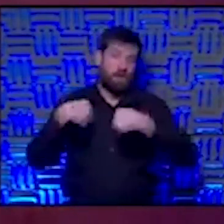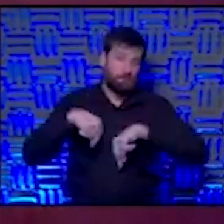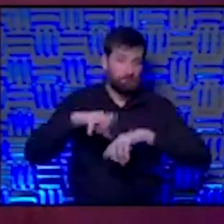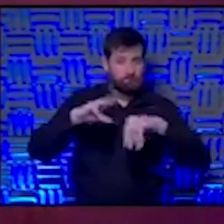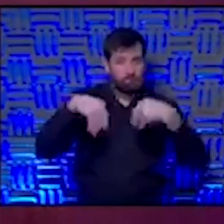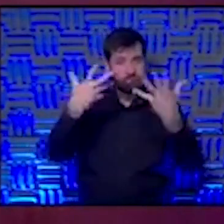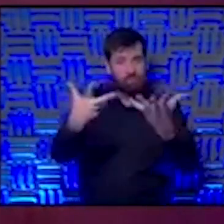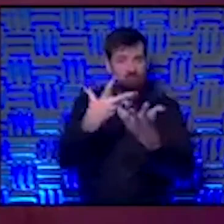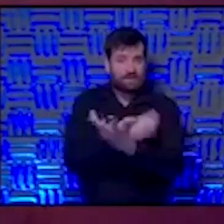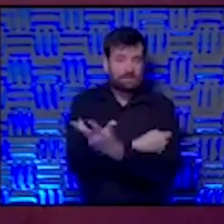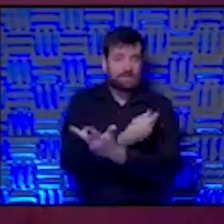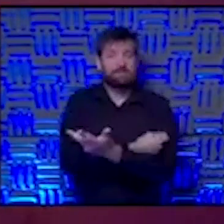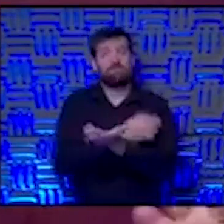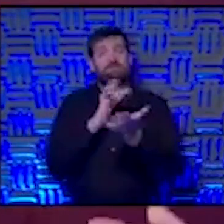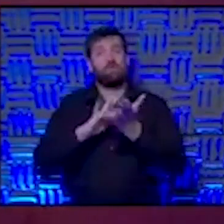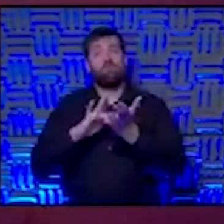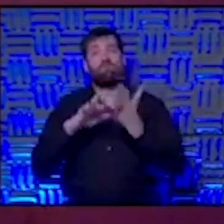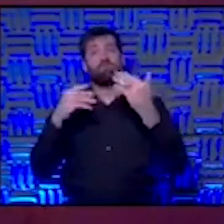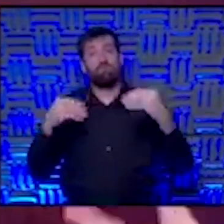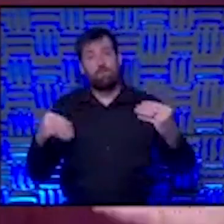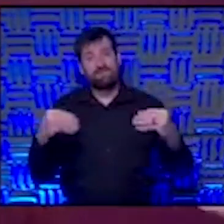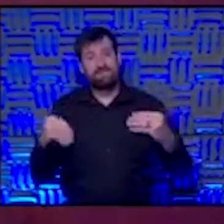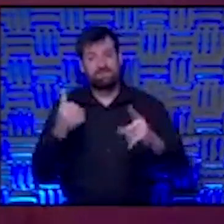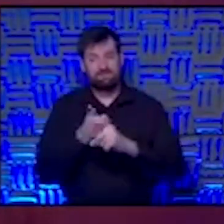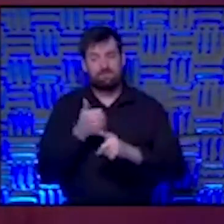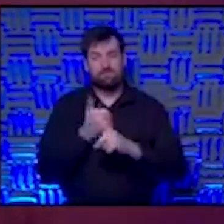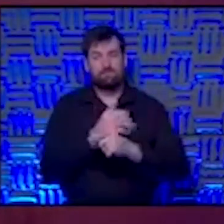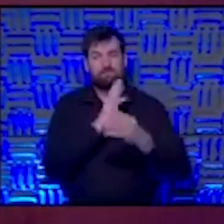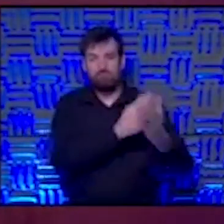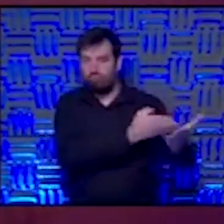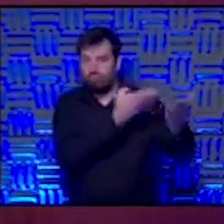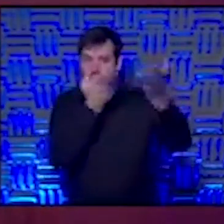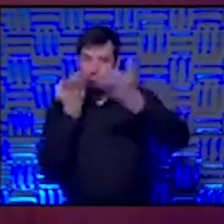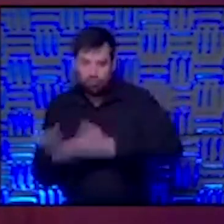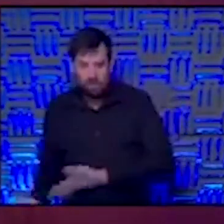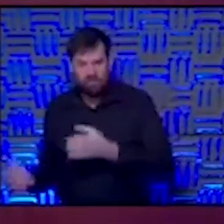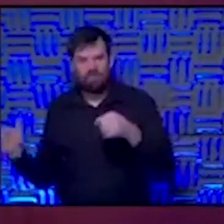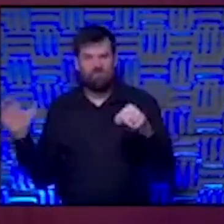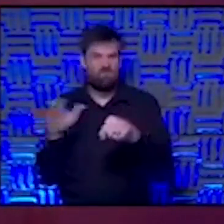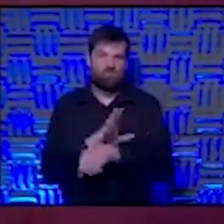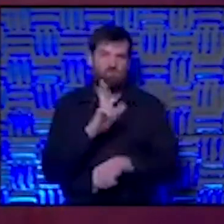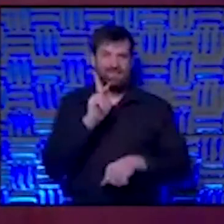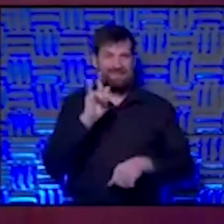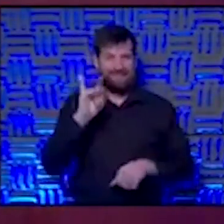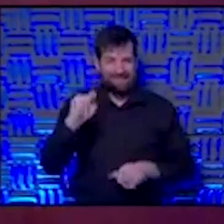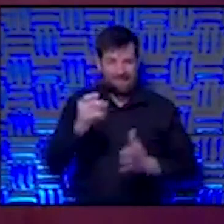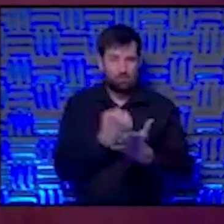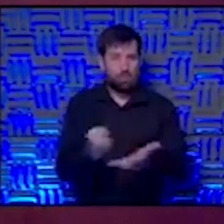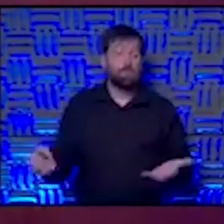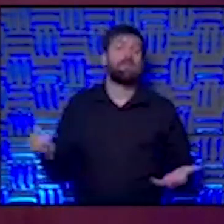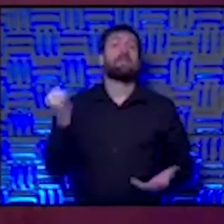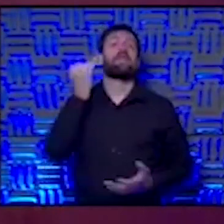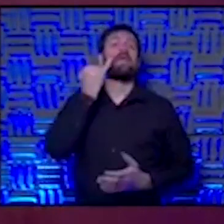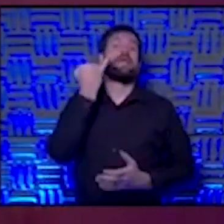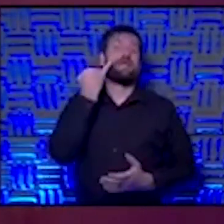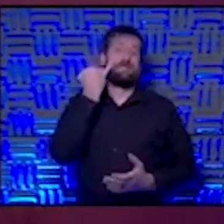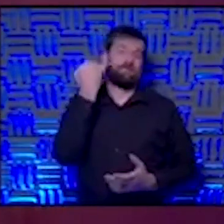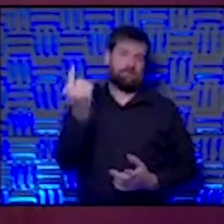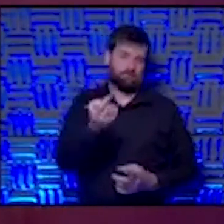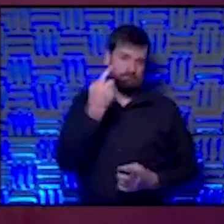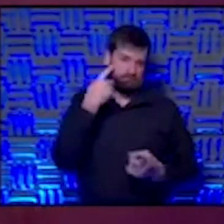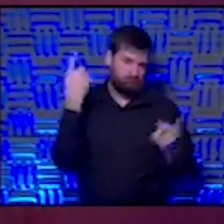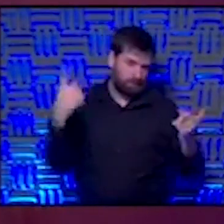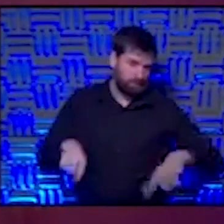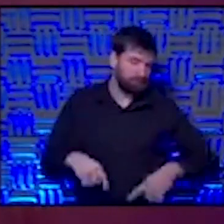at the sites, the pharmacists are actually bringing an entire kit of equipment just in case